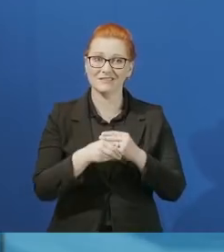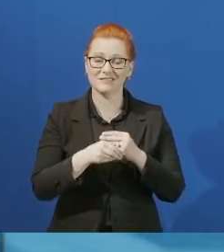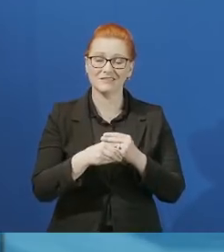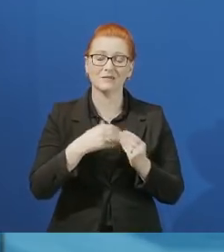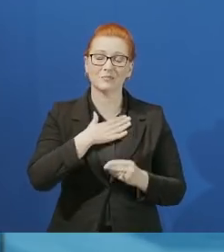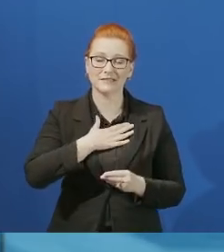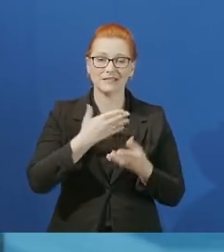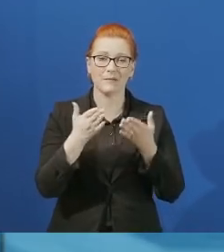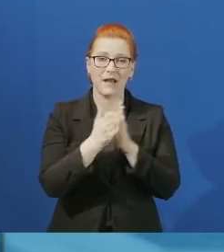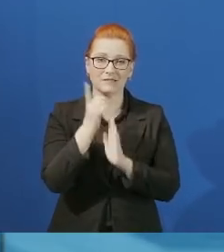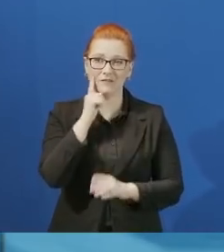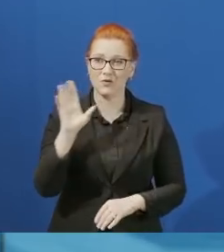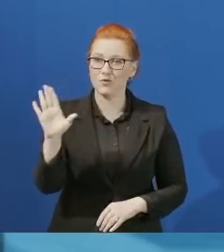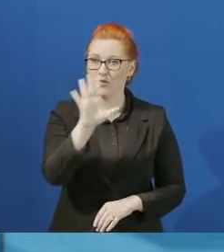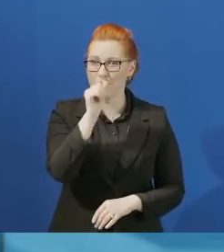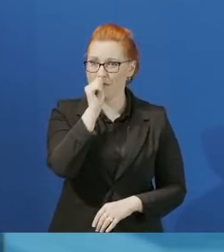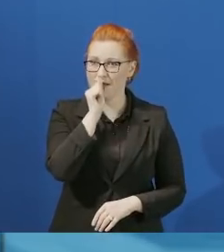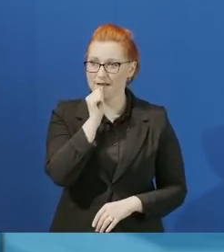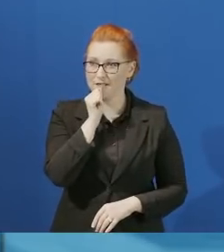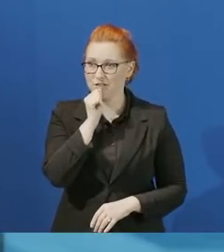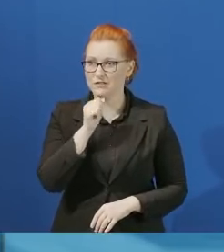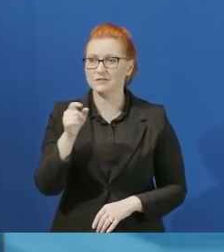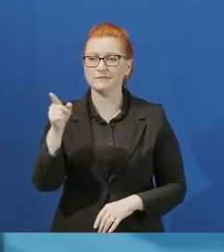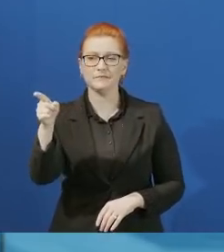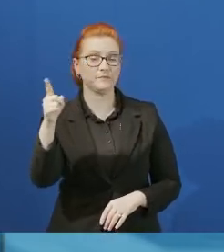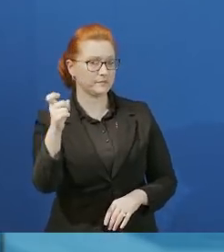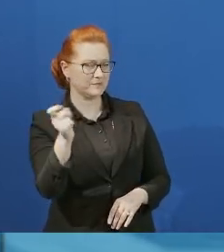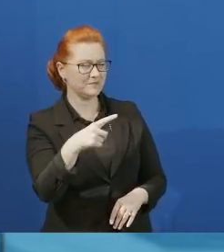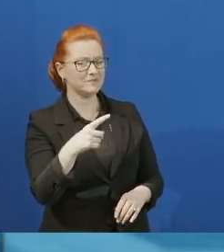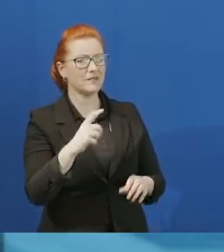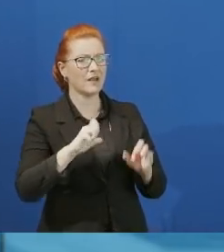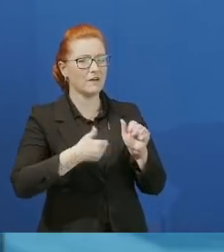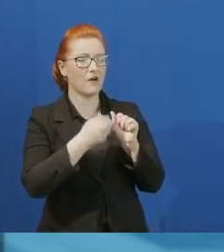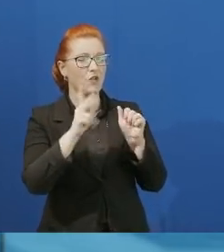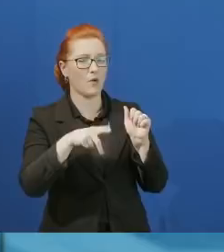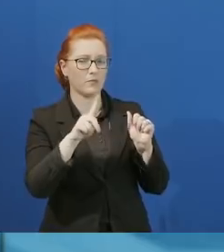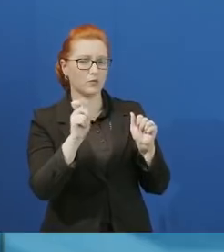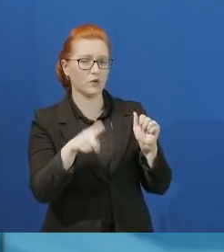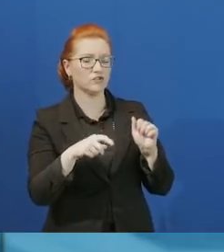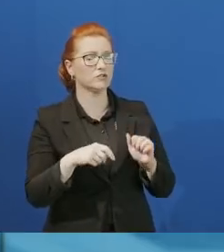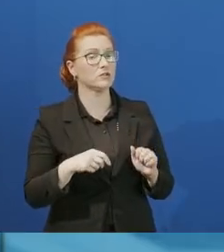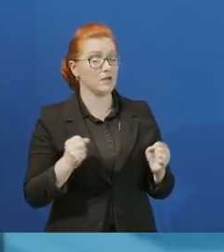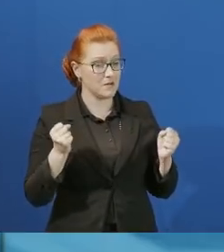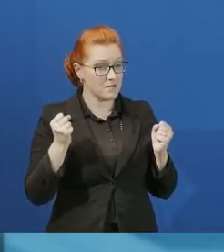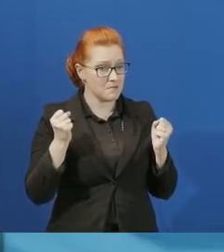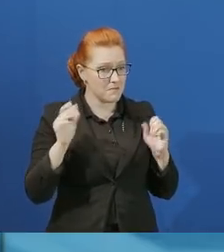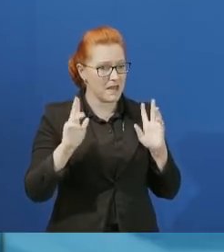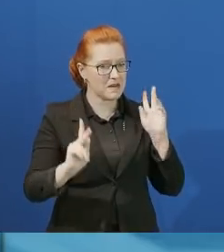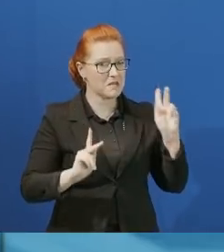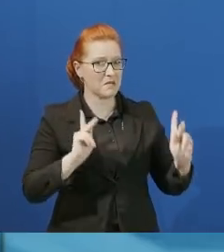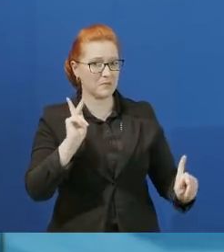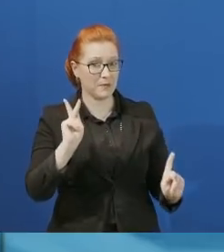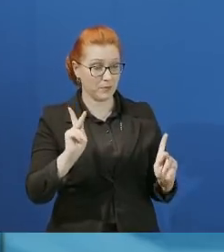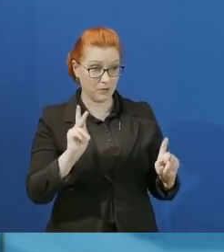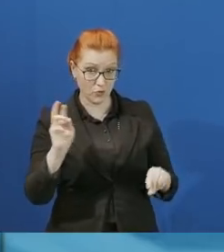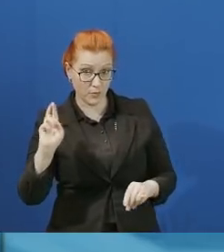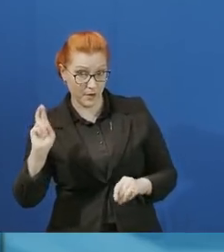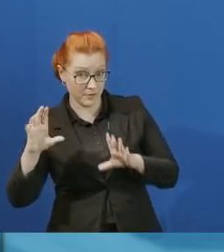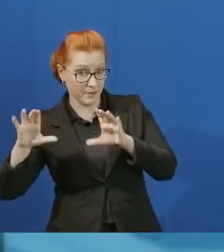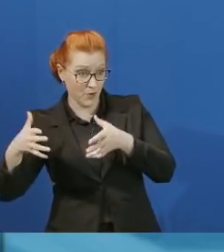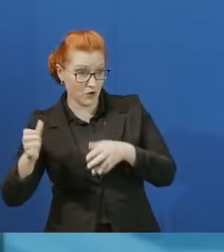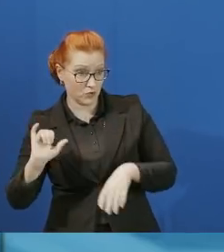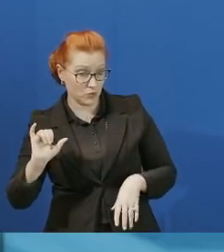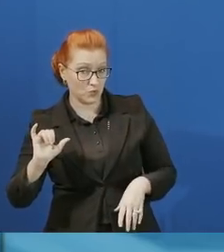what about you? Yeah, so Governor, I want to follow up to that question. There are many people, even in your own party, small business owners, who say they're going to reopen